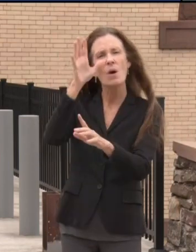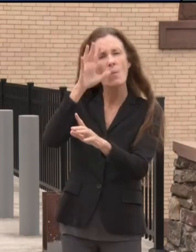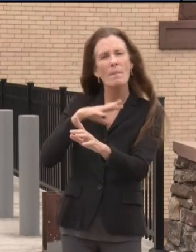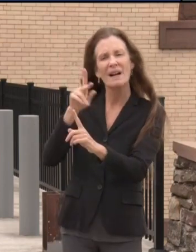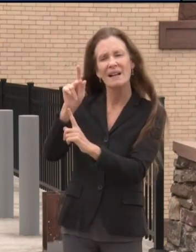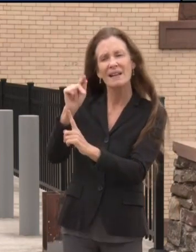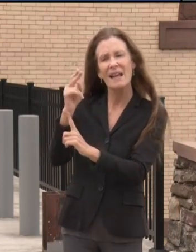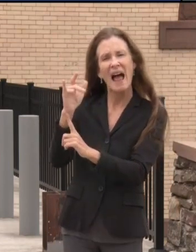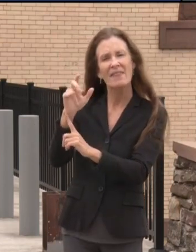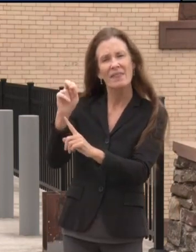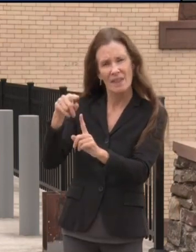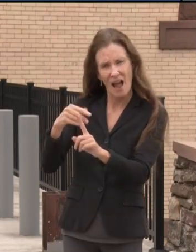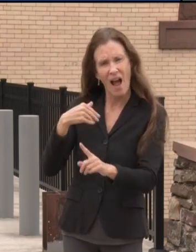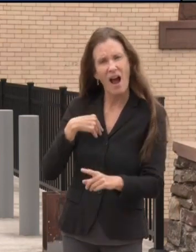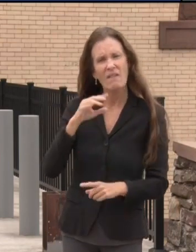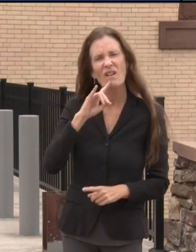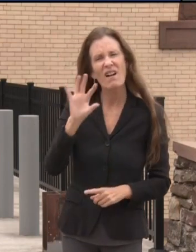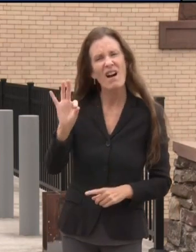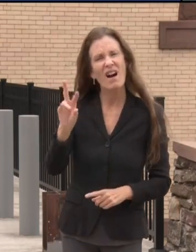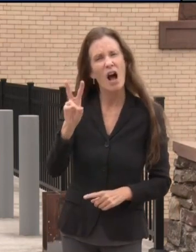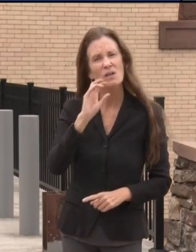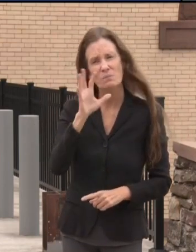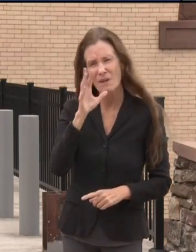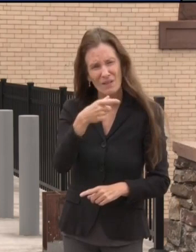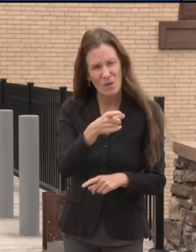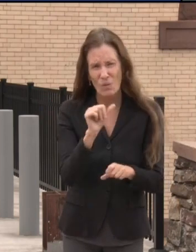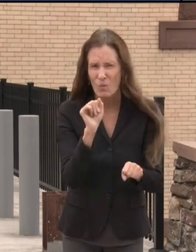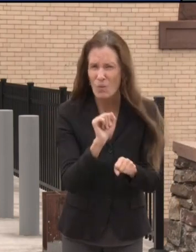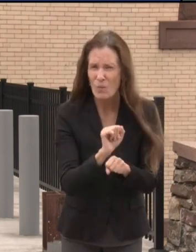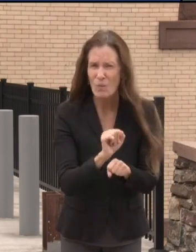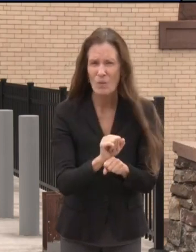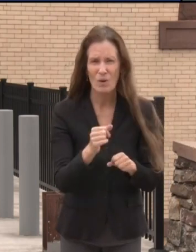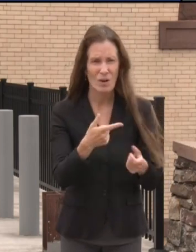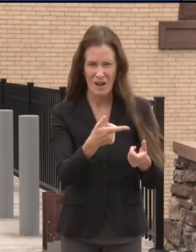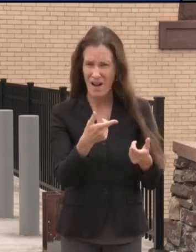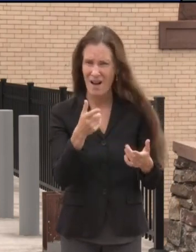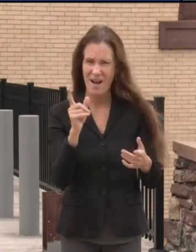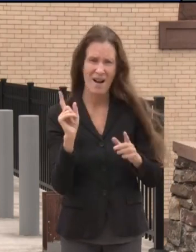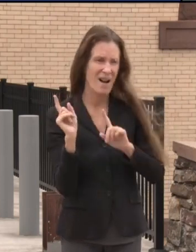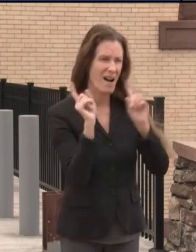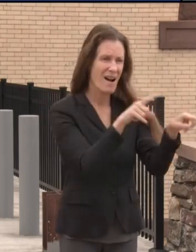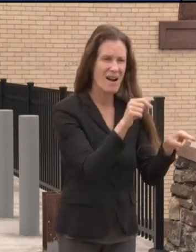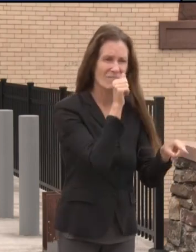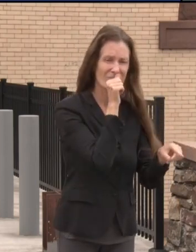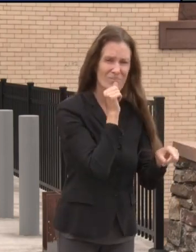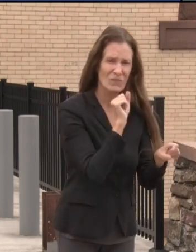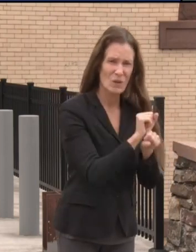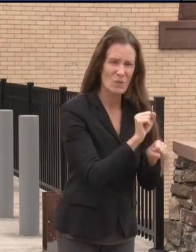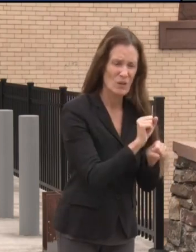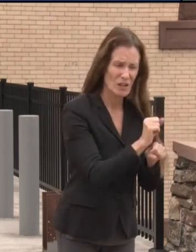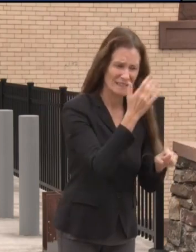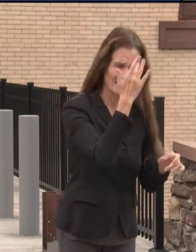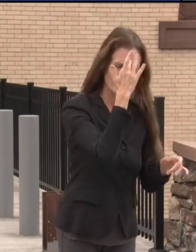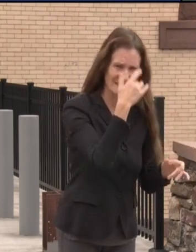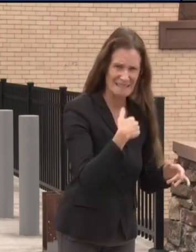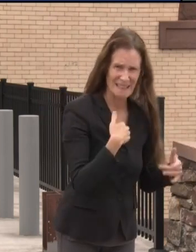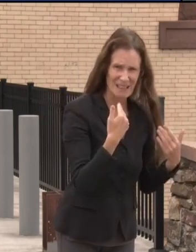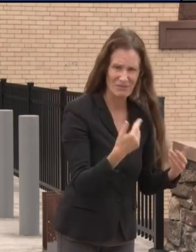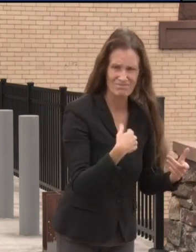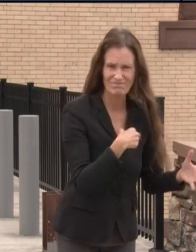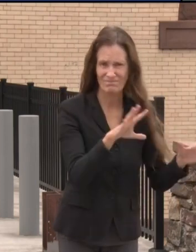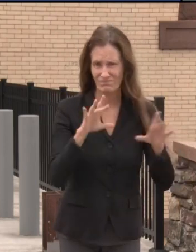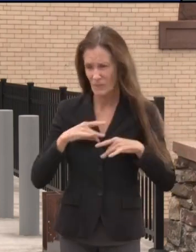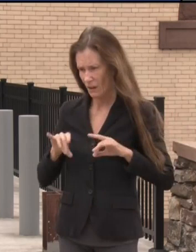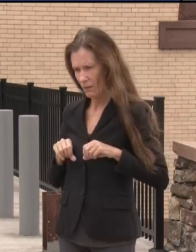Kathleen worked a full-time job, but in order to avoid bringing the virus home and infecting her high-risk elderly mother, she decided back in May to